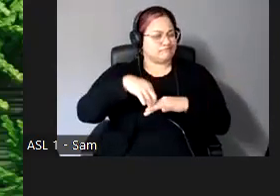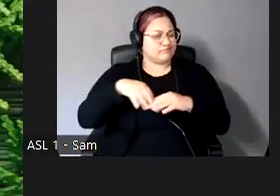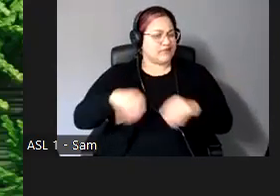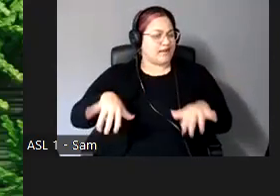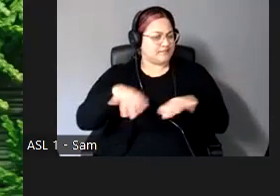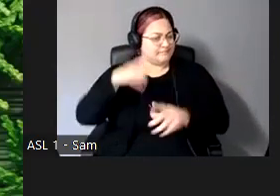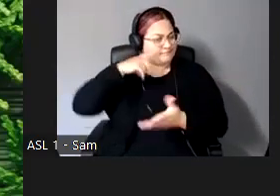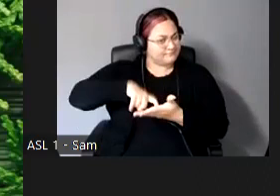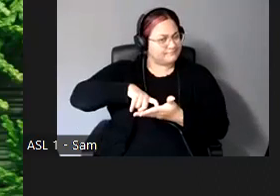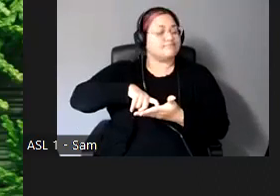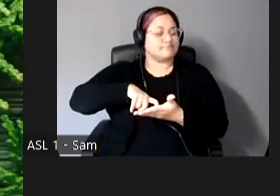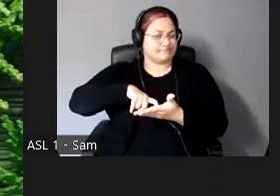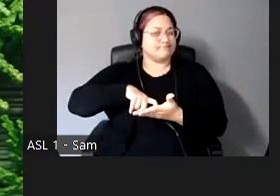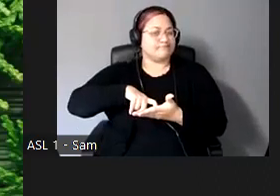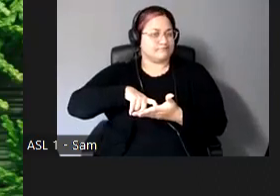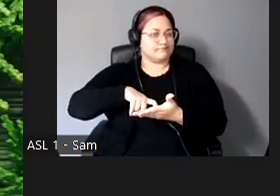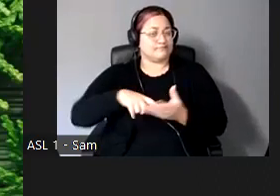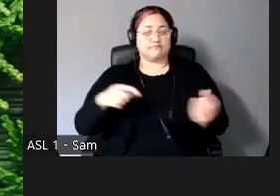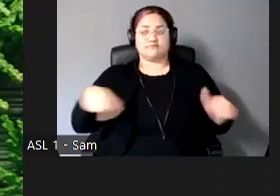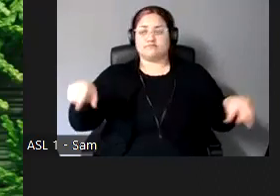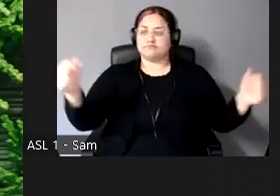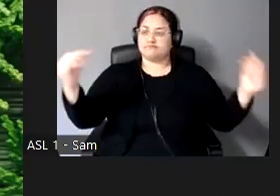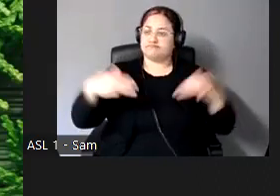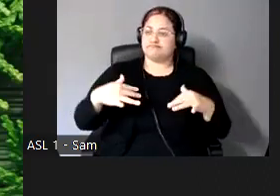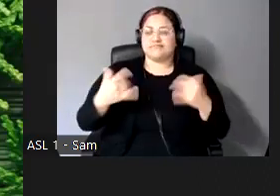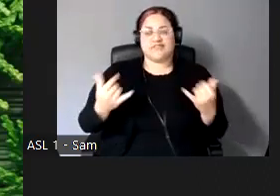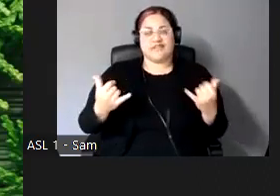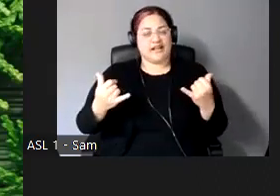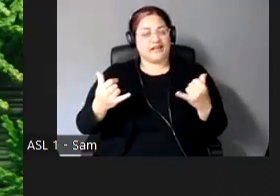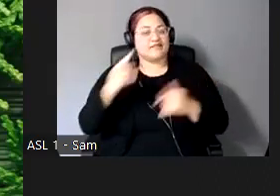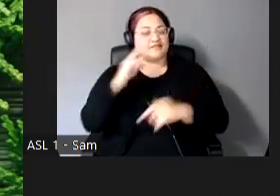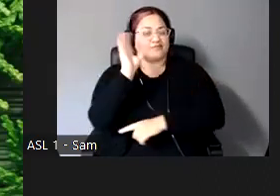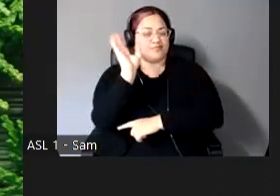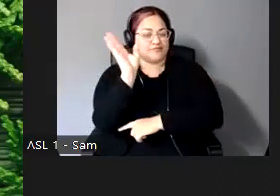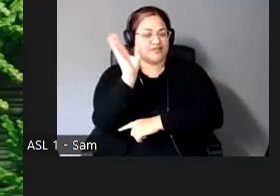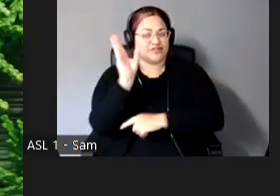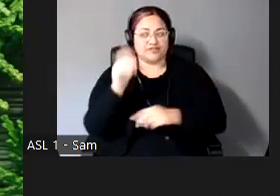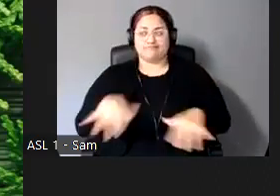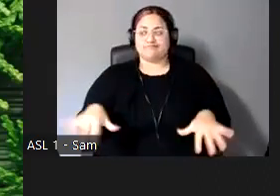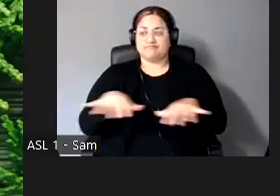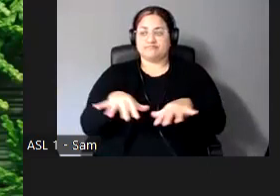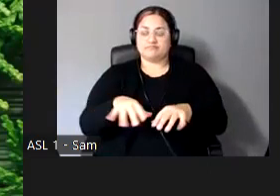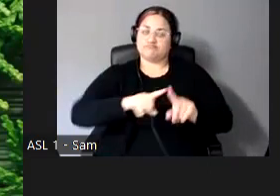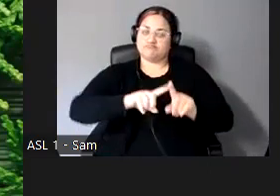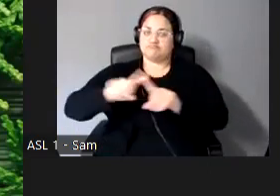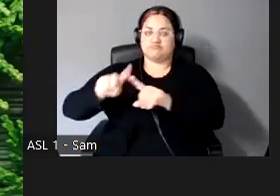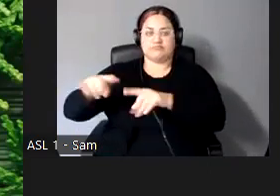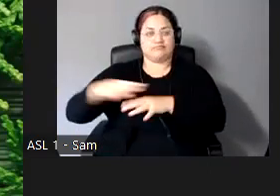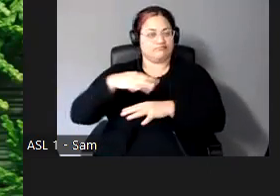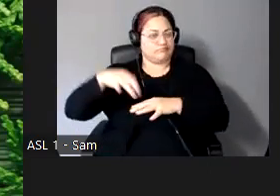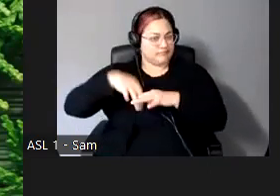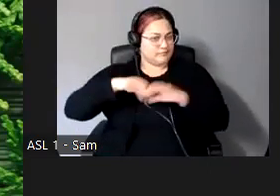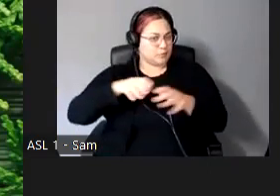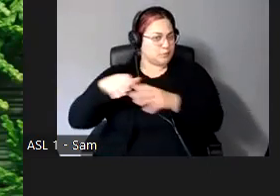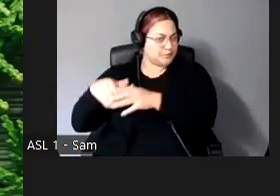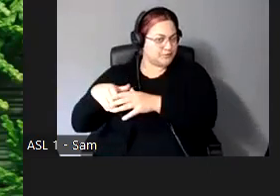we acknowledge that we gather on the traditional territory of a number of First Nations and acknowledge their stewardship of this land throughout the